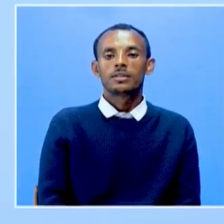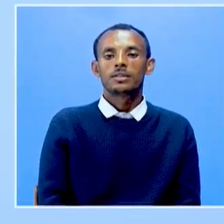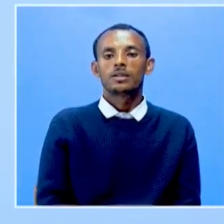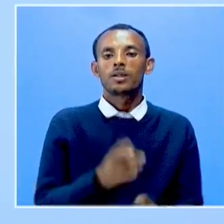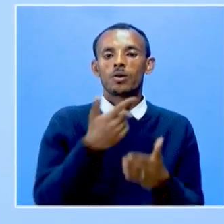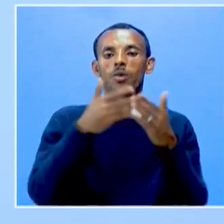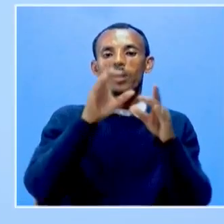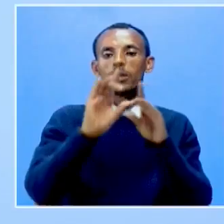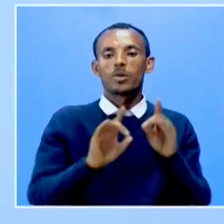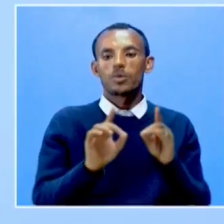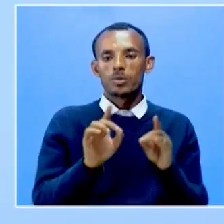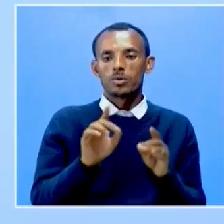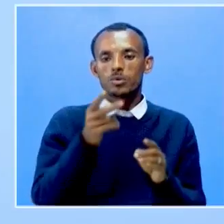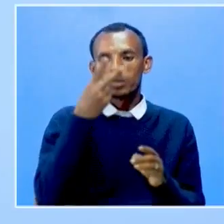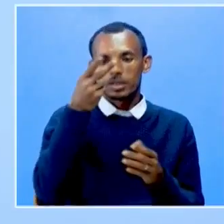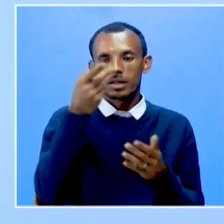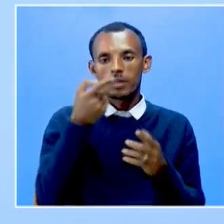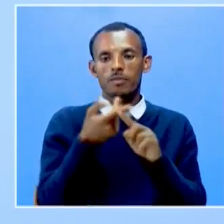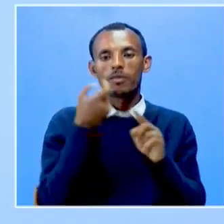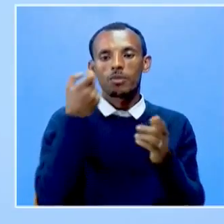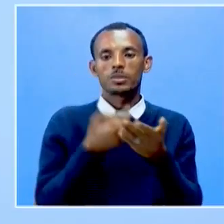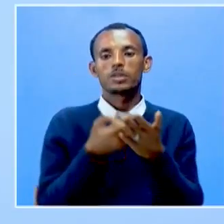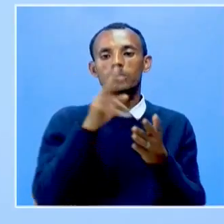What do you see from these two triangles?